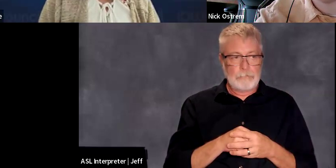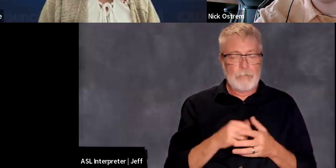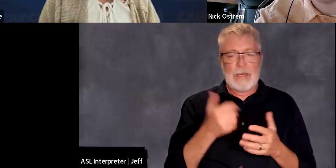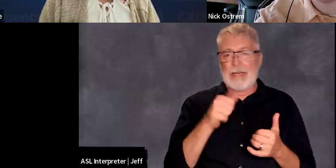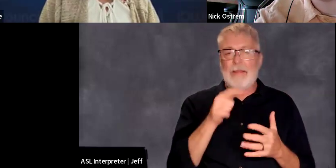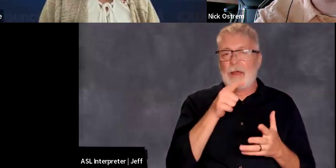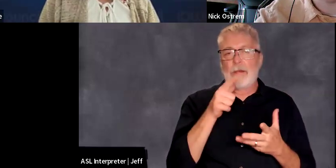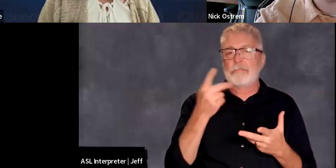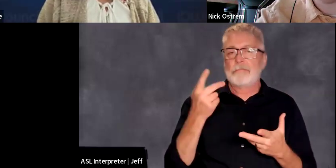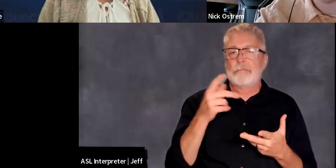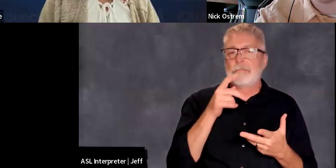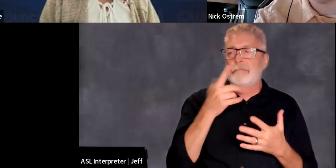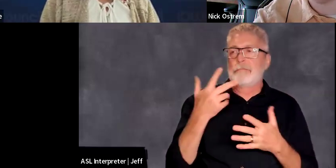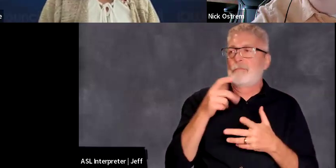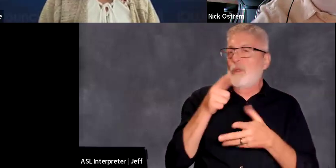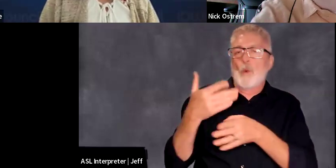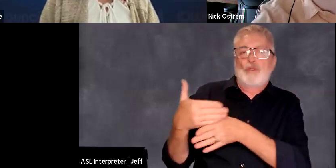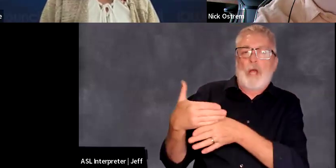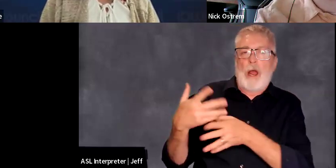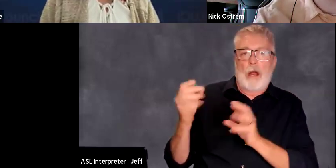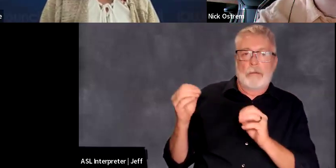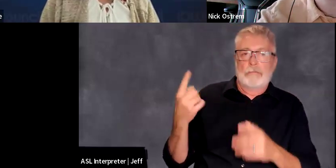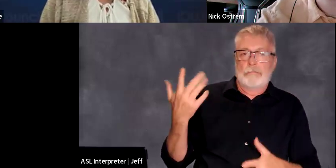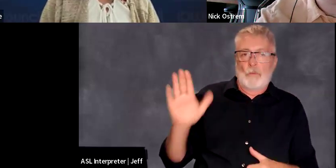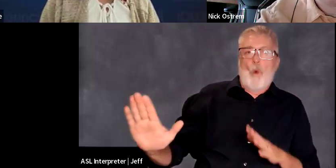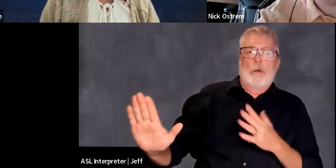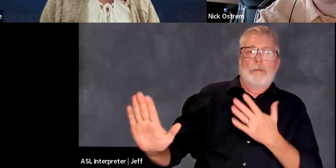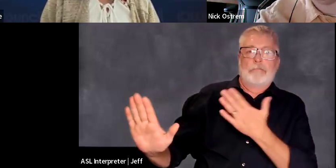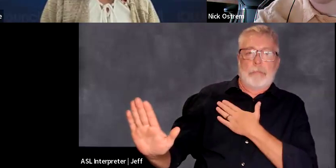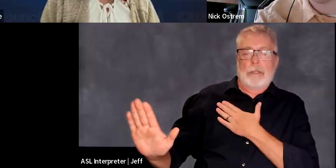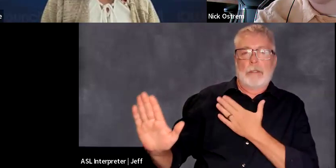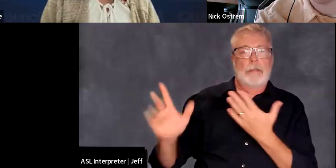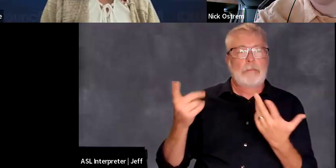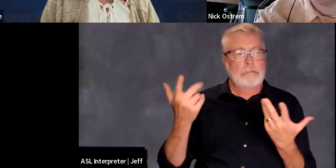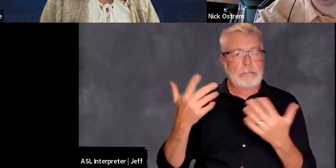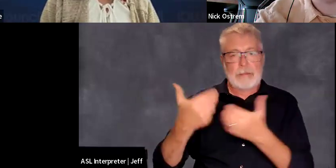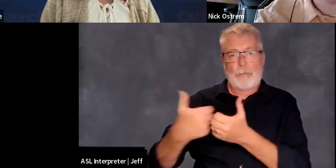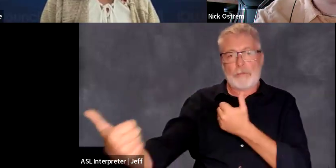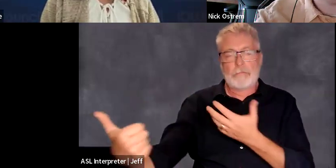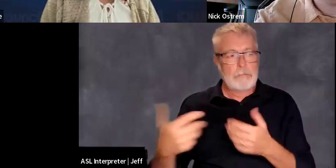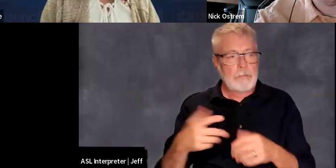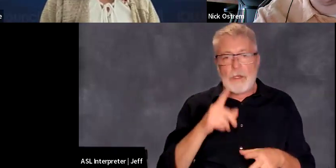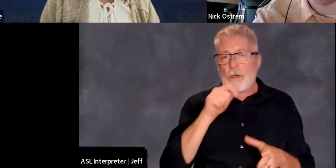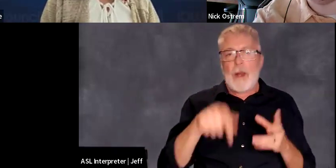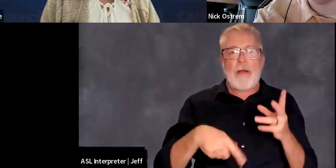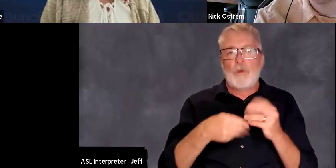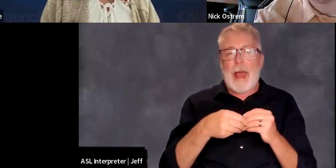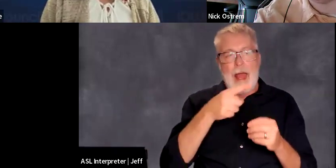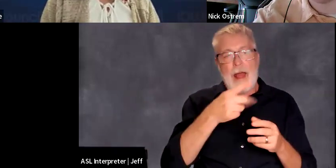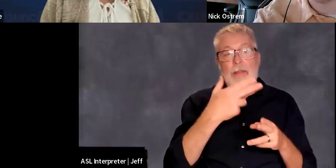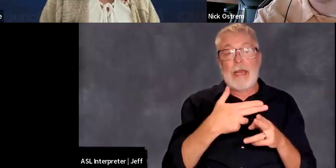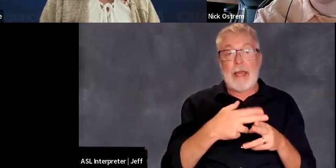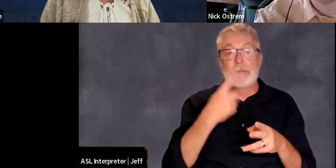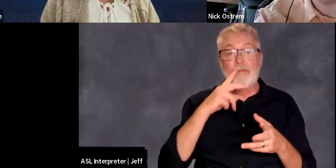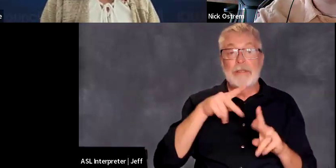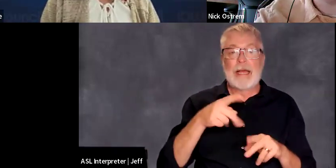you don't share or that person does not share with you. And then you don't have to add in names for a second time. So